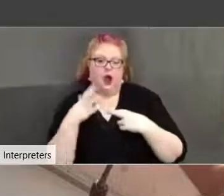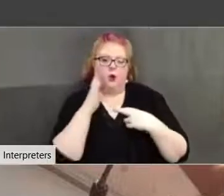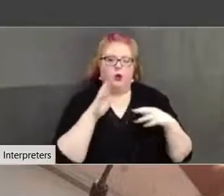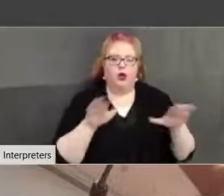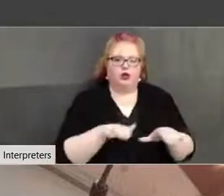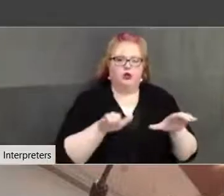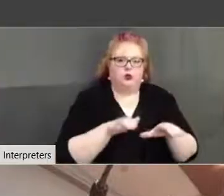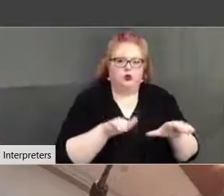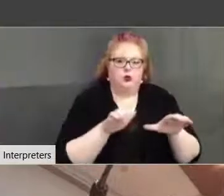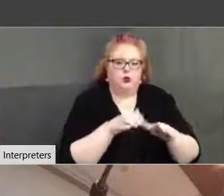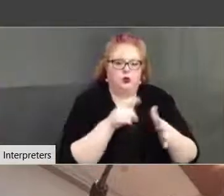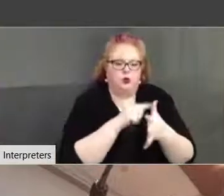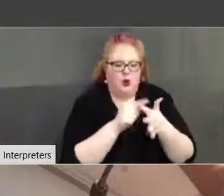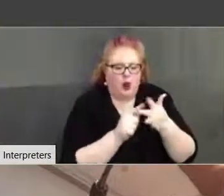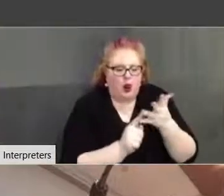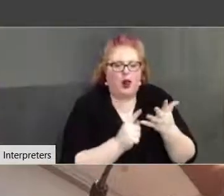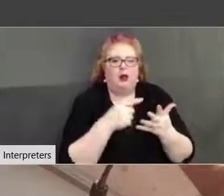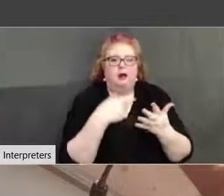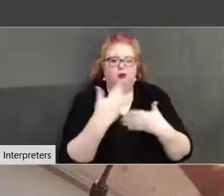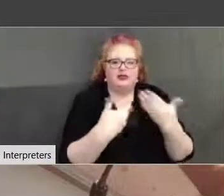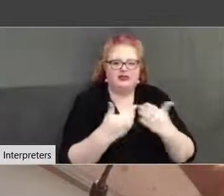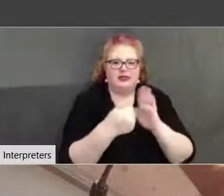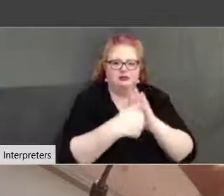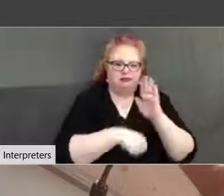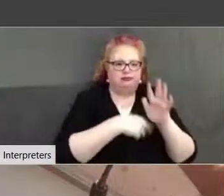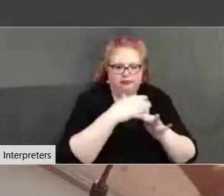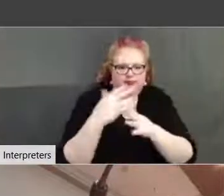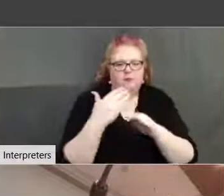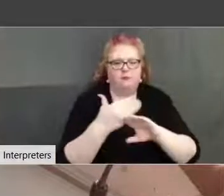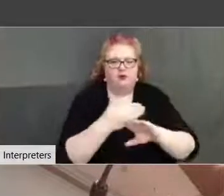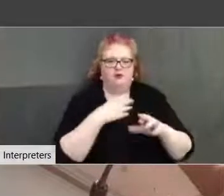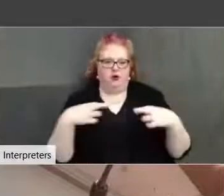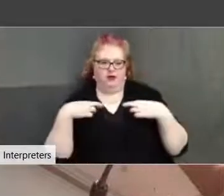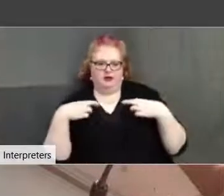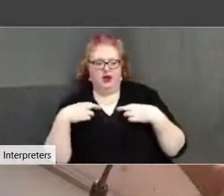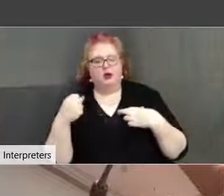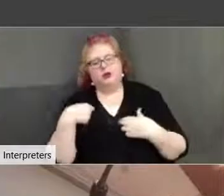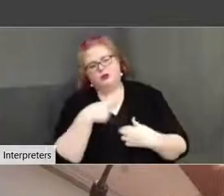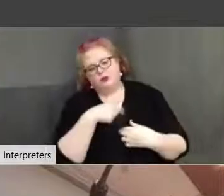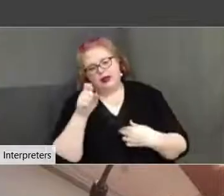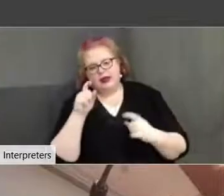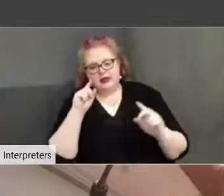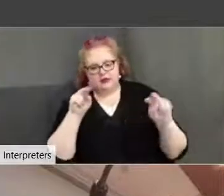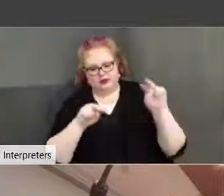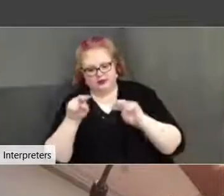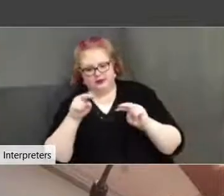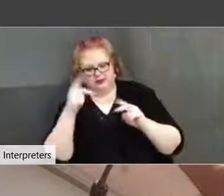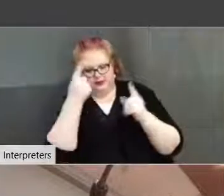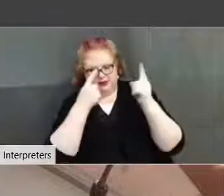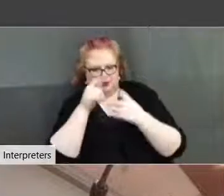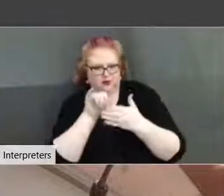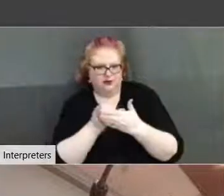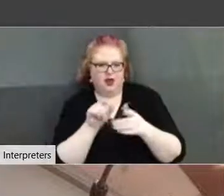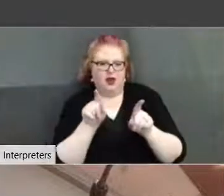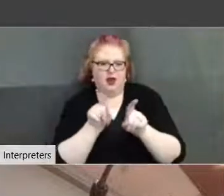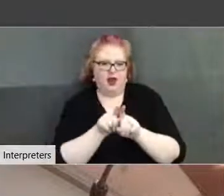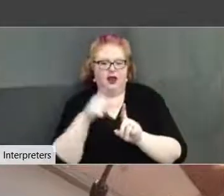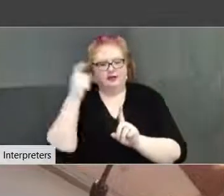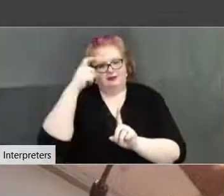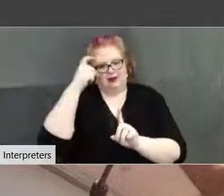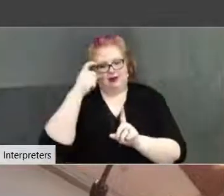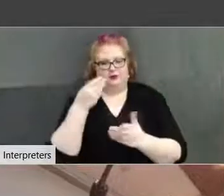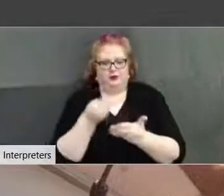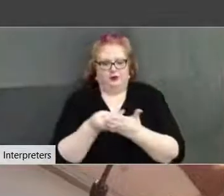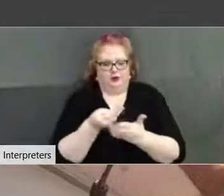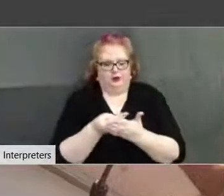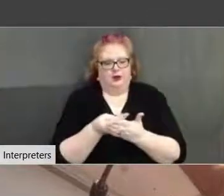just as fiscal stewards of the taxpayers' dollars. But again, I think it's not a matter if, it's a matter of when. We were originally planning